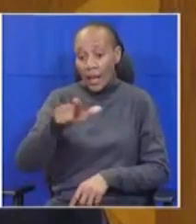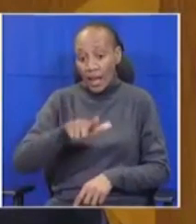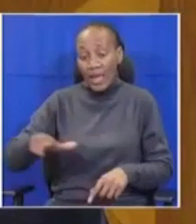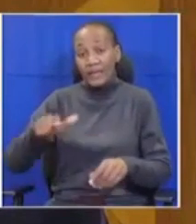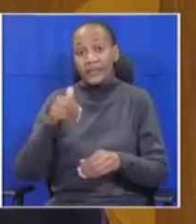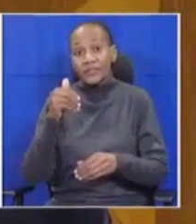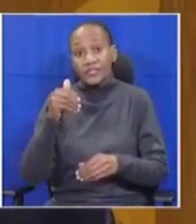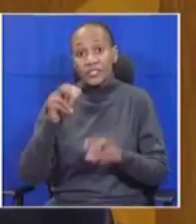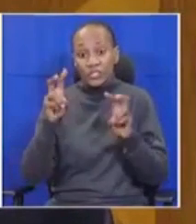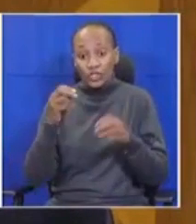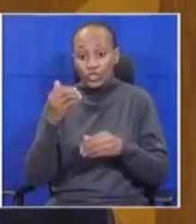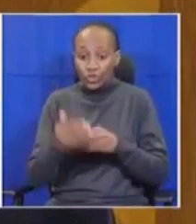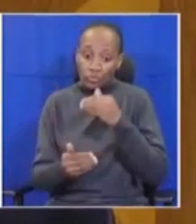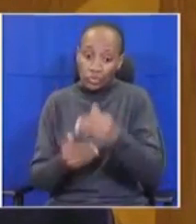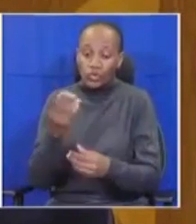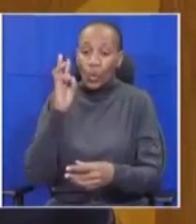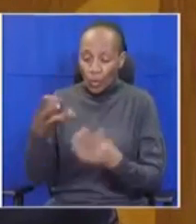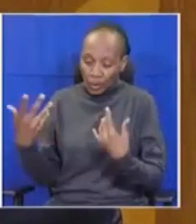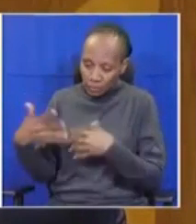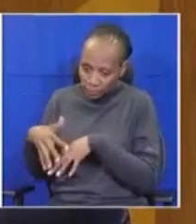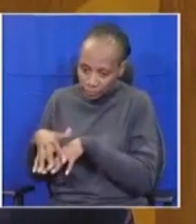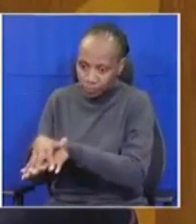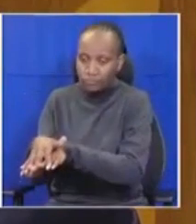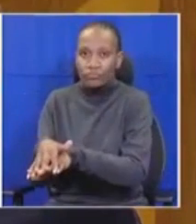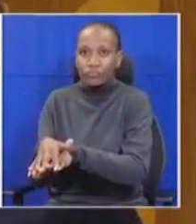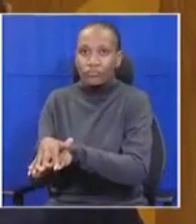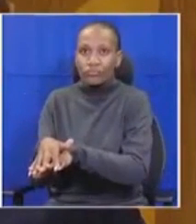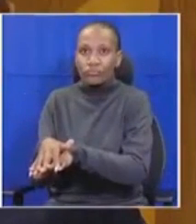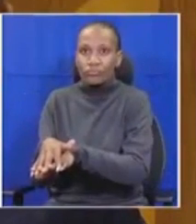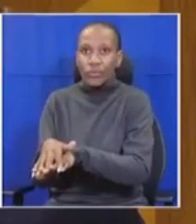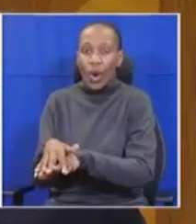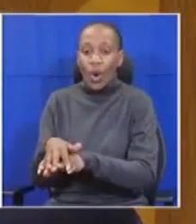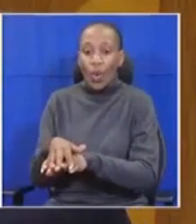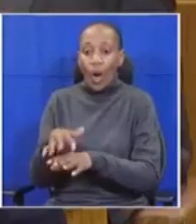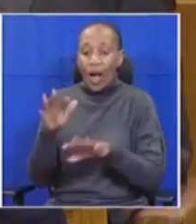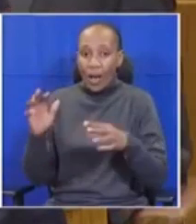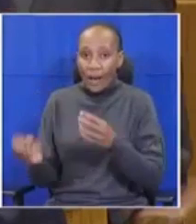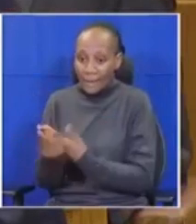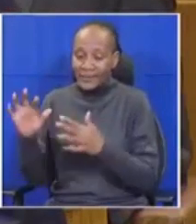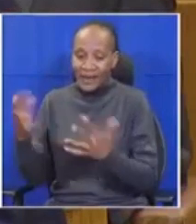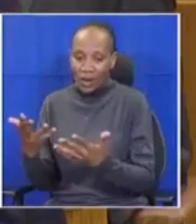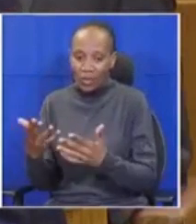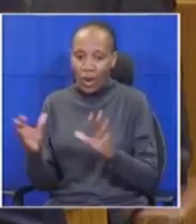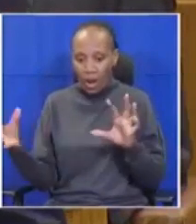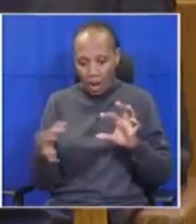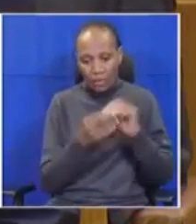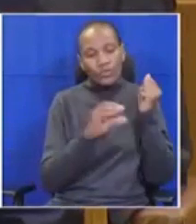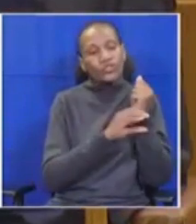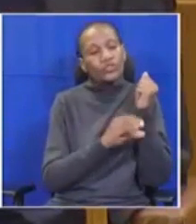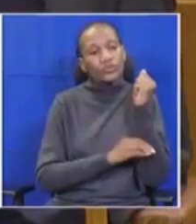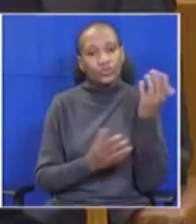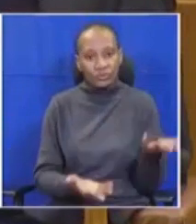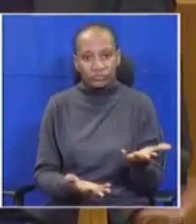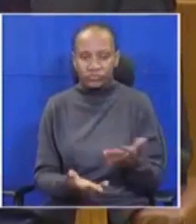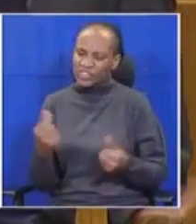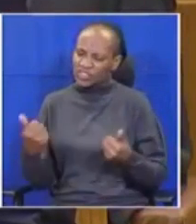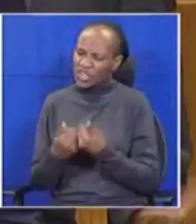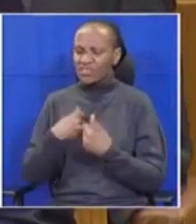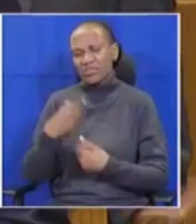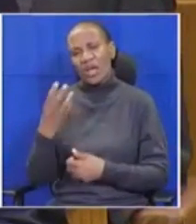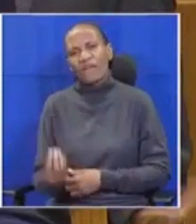processes of any future will be implemented, will happen within the parameters of the Constitution. But my challenge is this, Mr. President, is